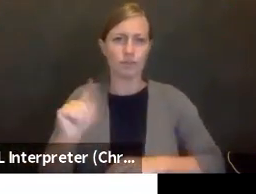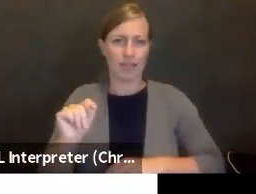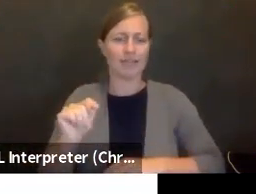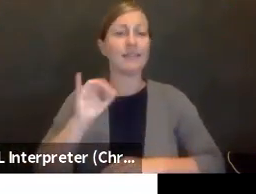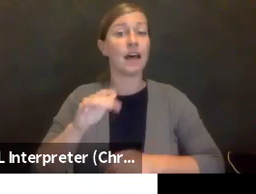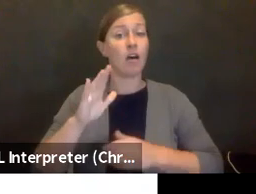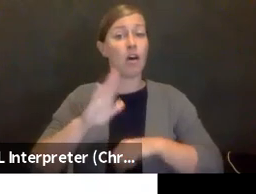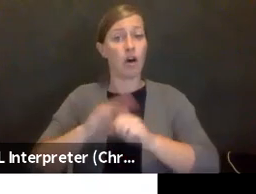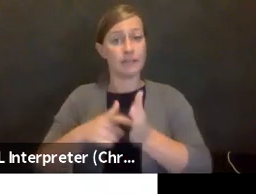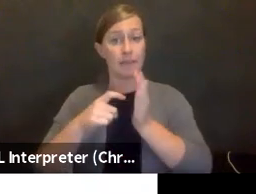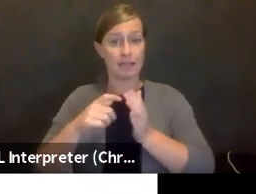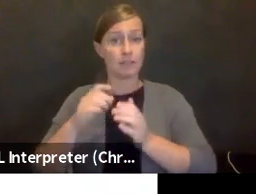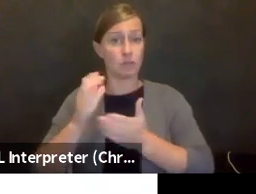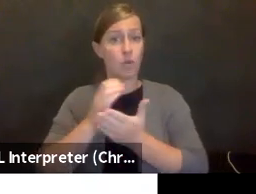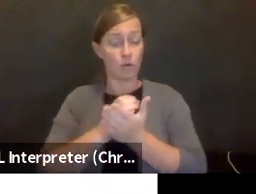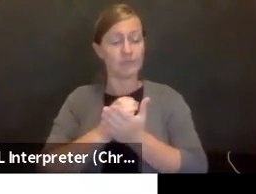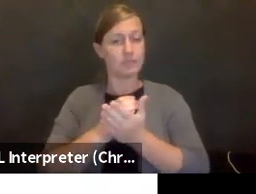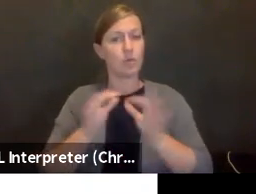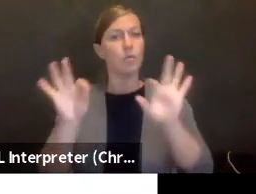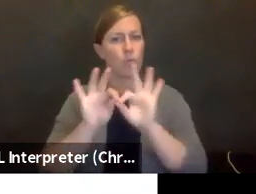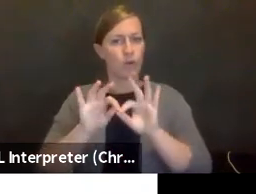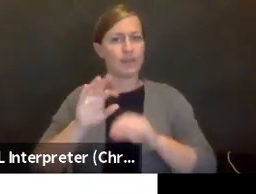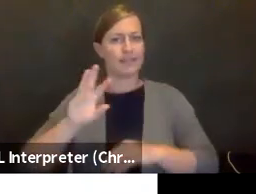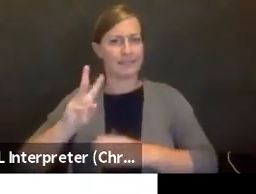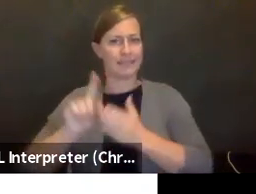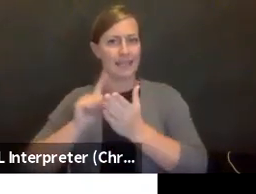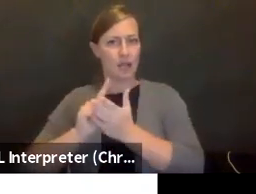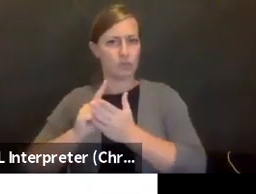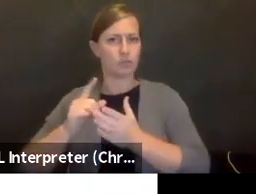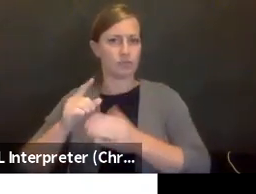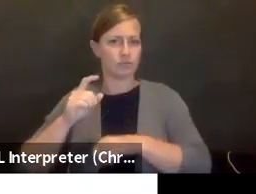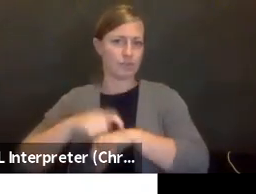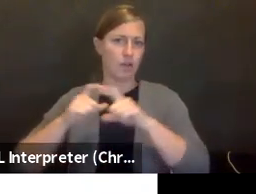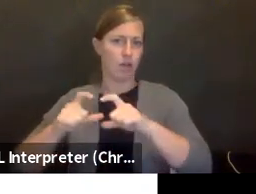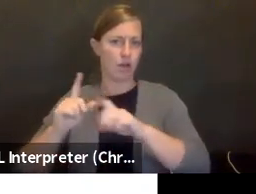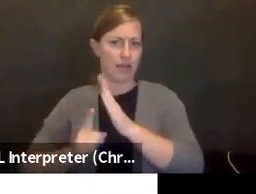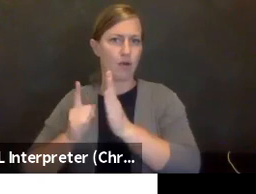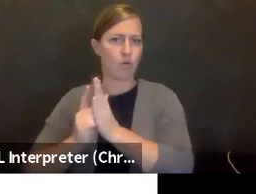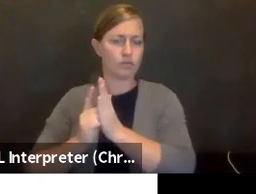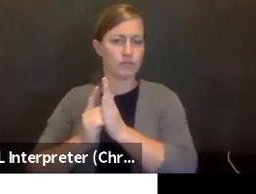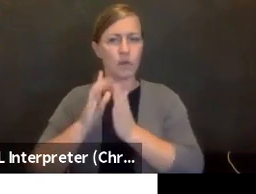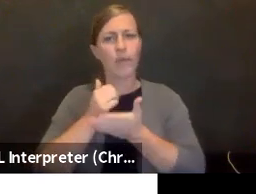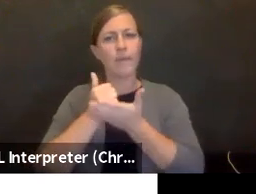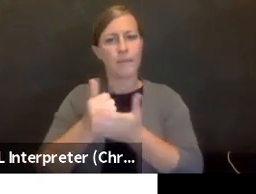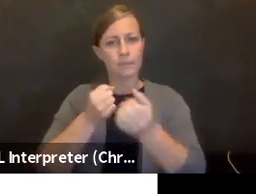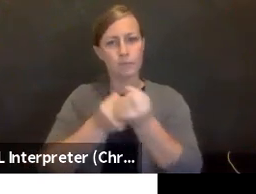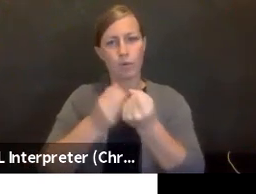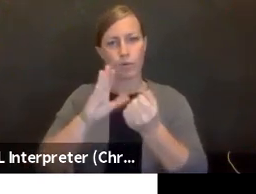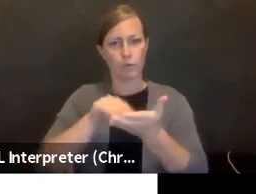course is worth an additional 6 clock hours, and it will help you support your learning with step-by-step